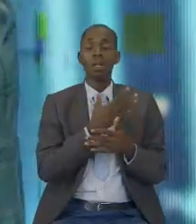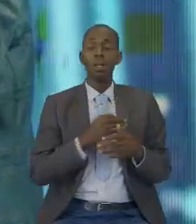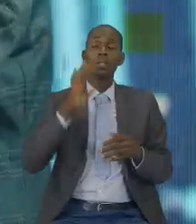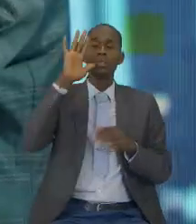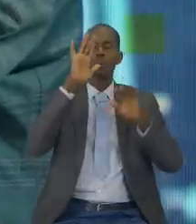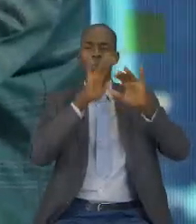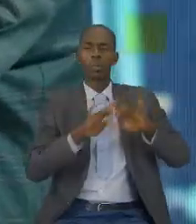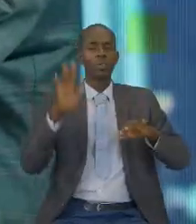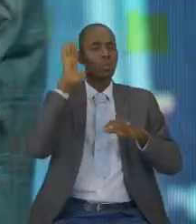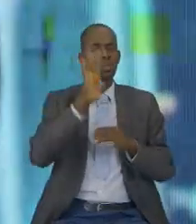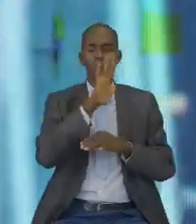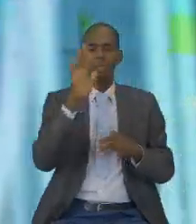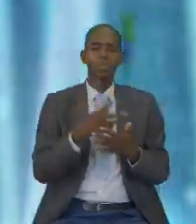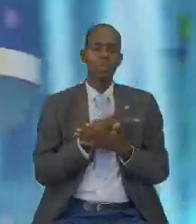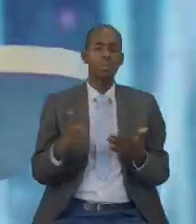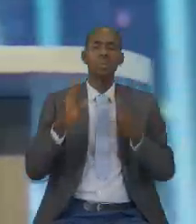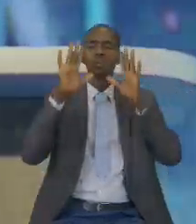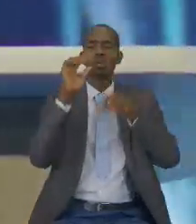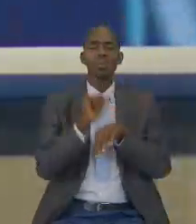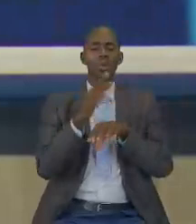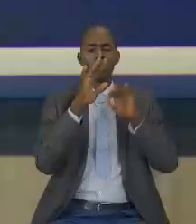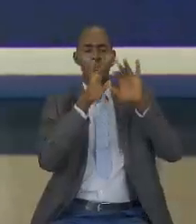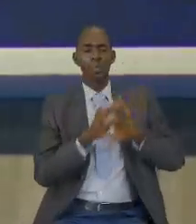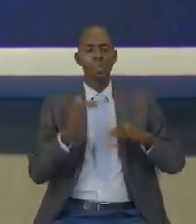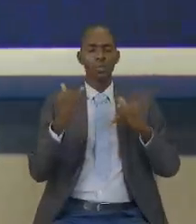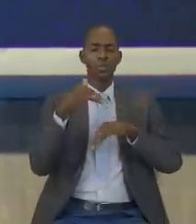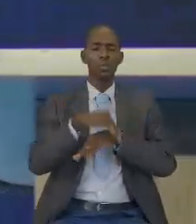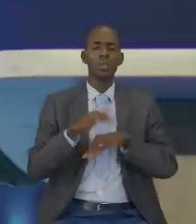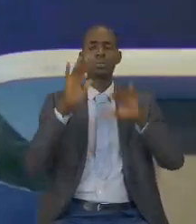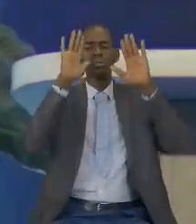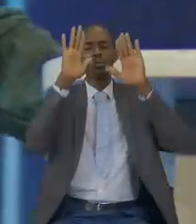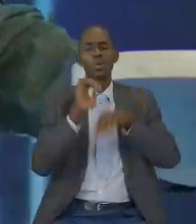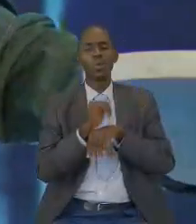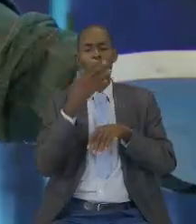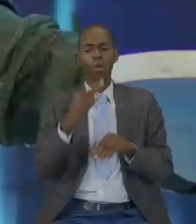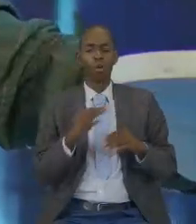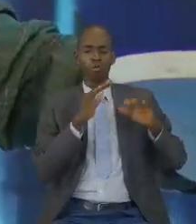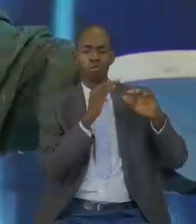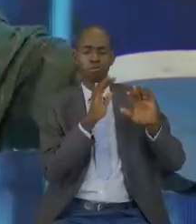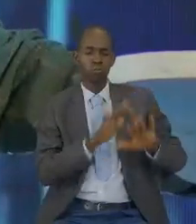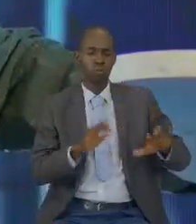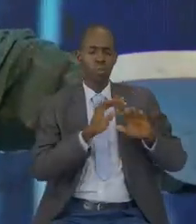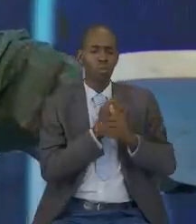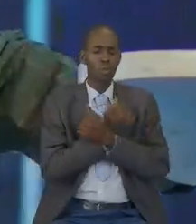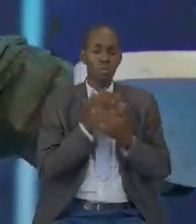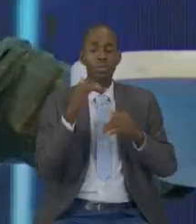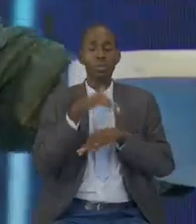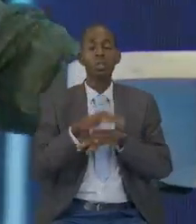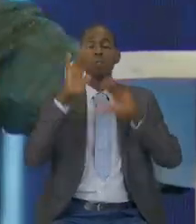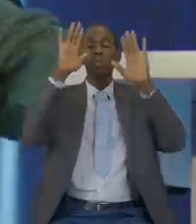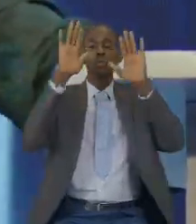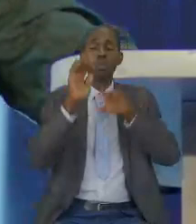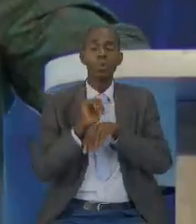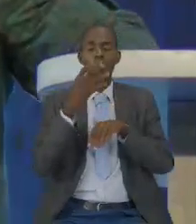mercy will never fail. Miracle of mercy tonight. Miracle of compassion tonight. Miracle of the manifestation of your